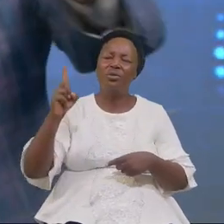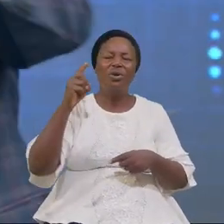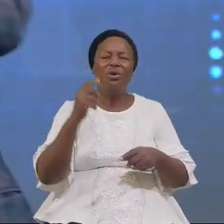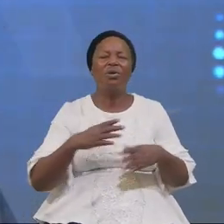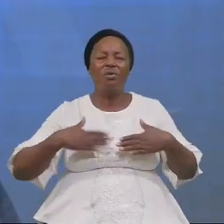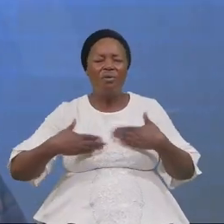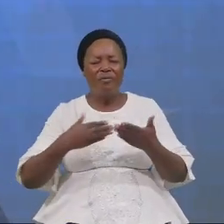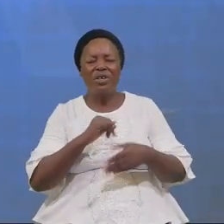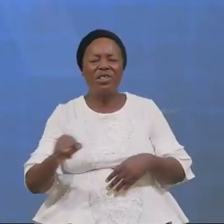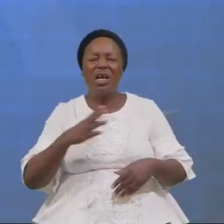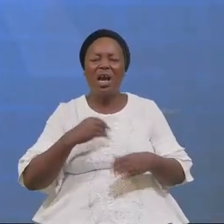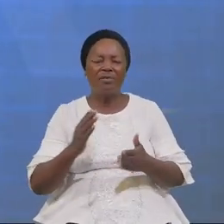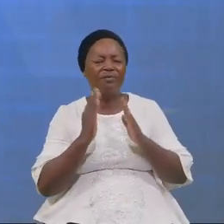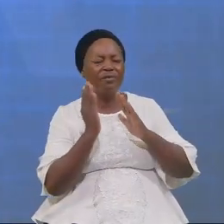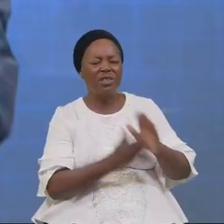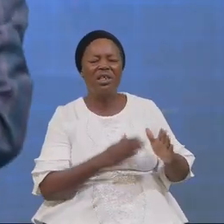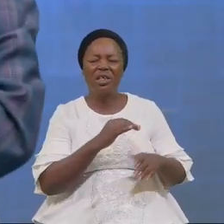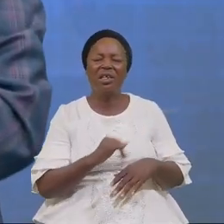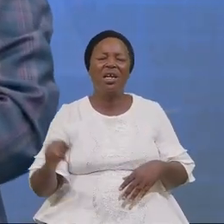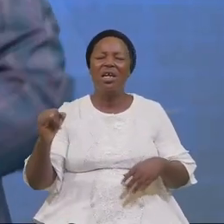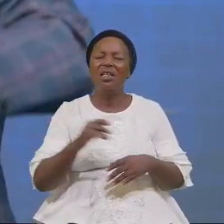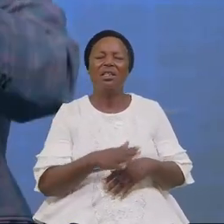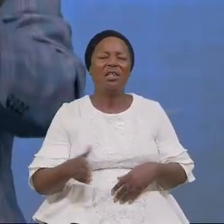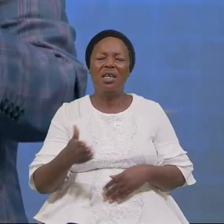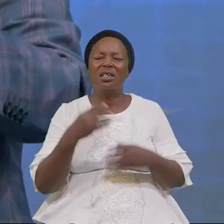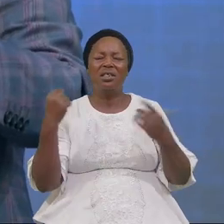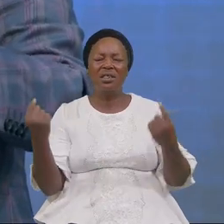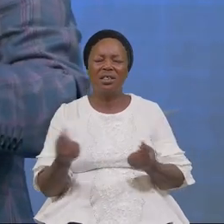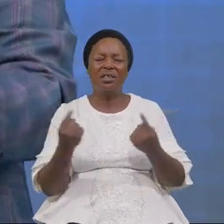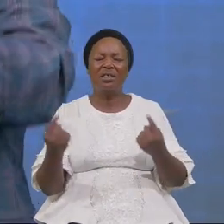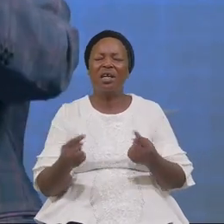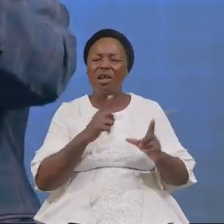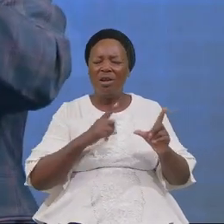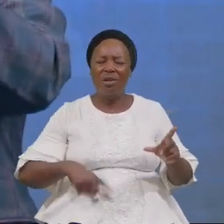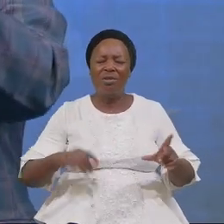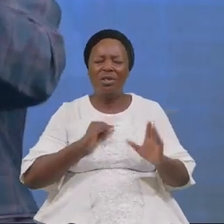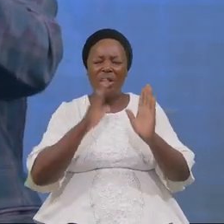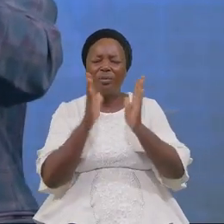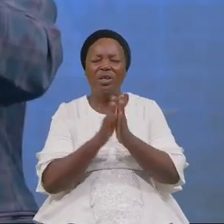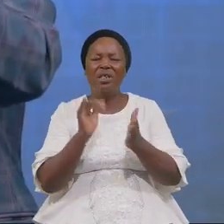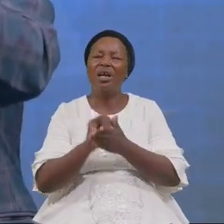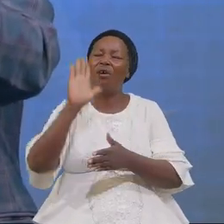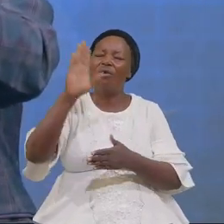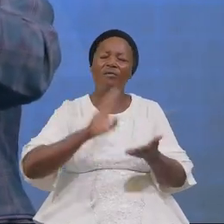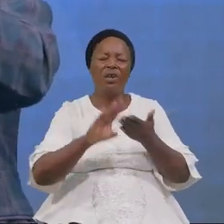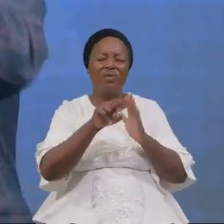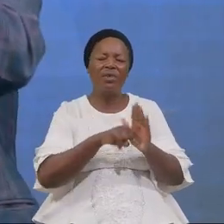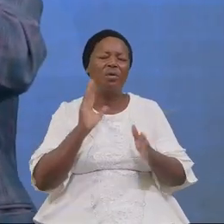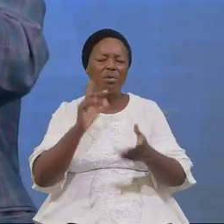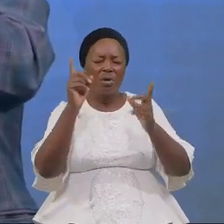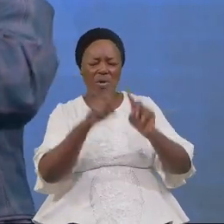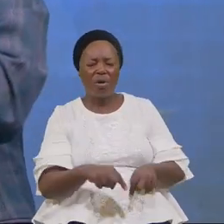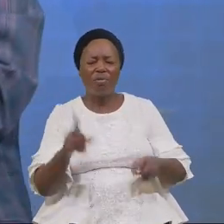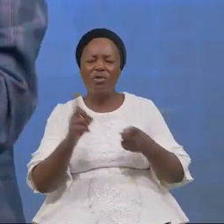confessing and forsaking their sin. Lord, I pray that your forgiveness will come